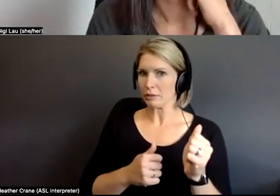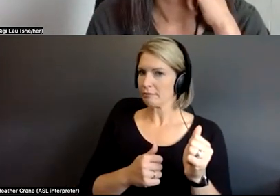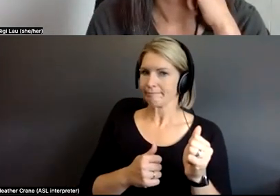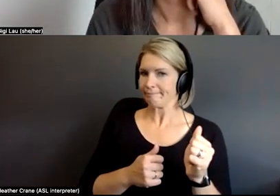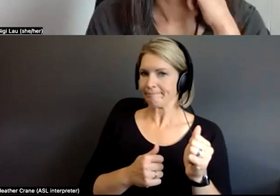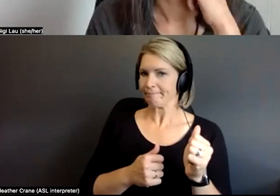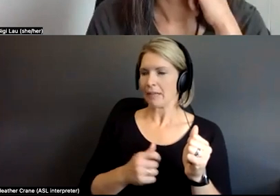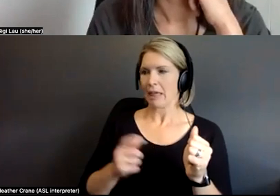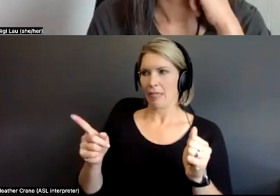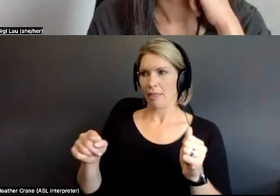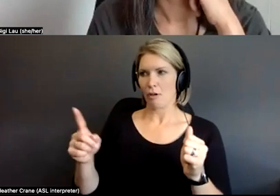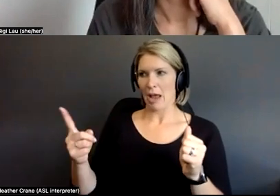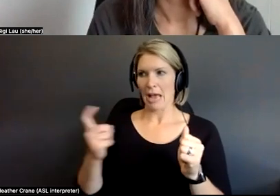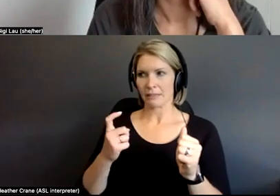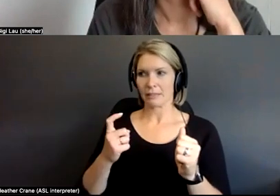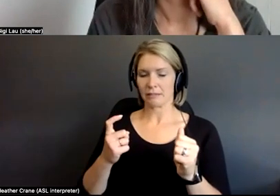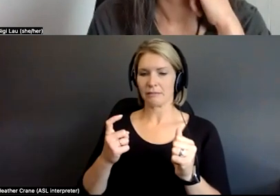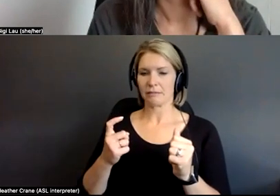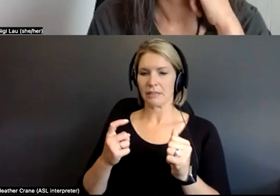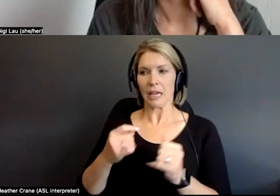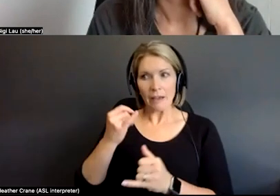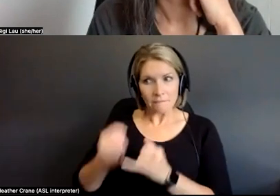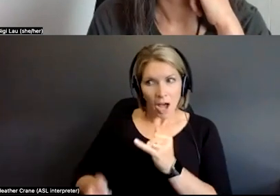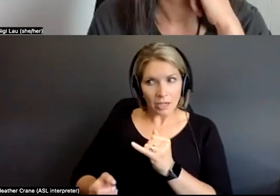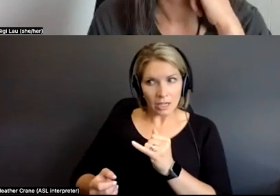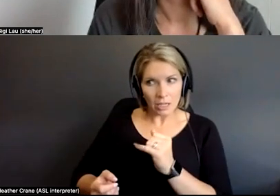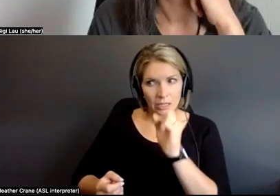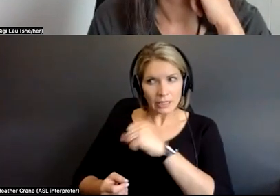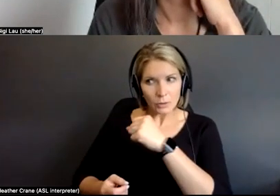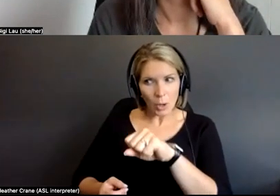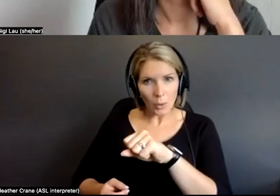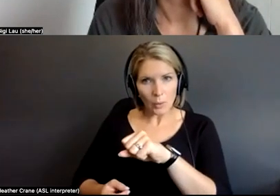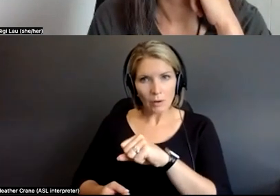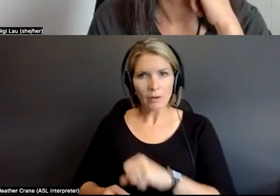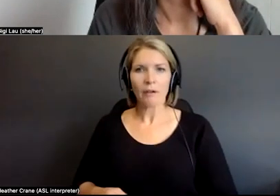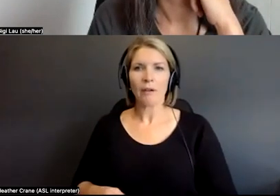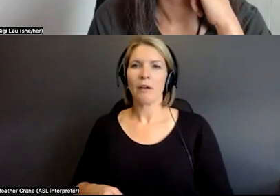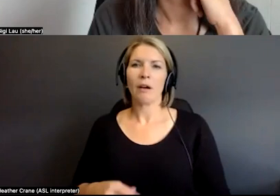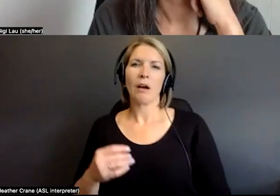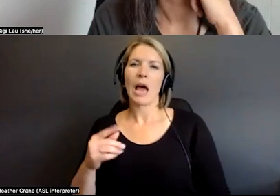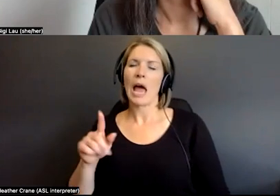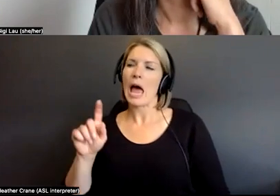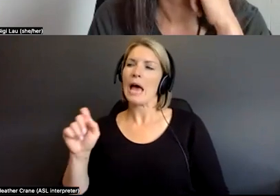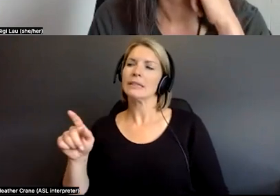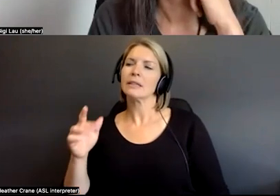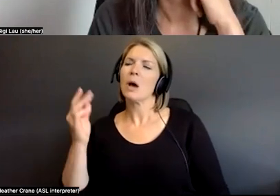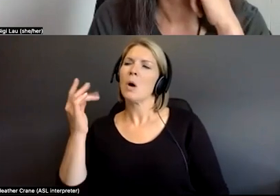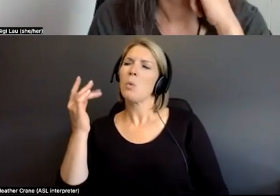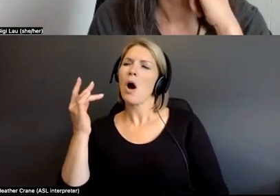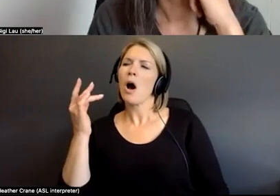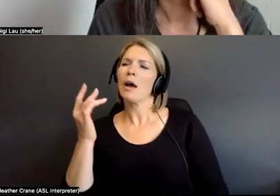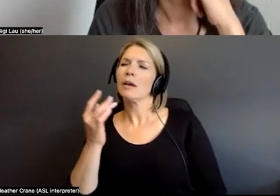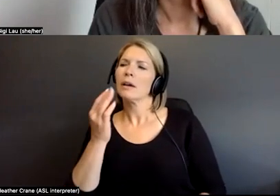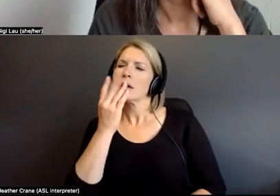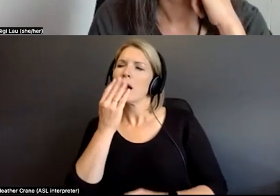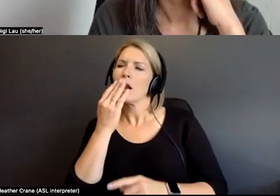is this actually the final? Right. And you have to sort of ask them, like, why do you want the type to be green, or for